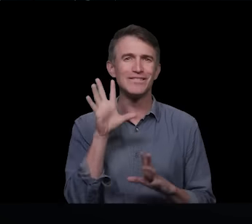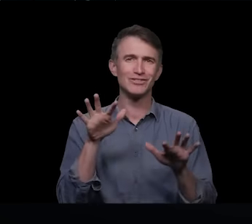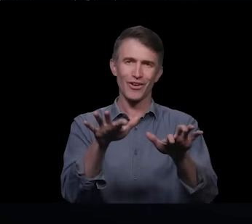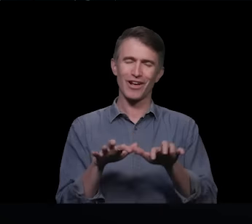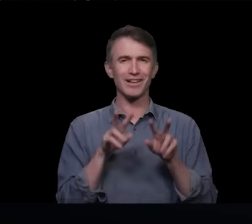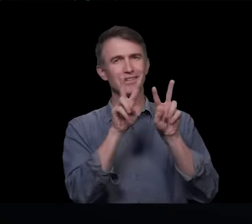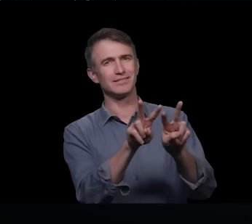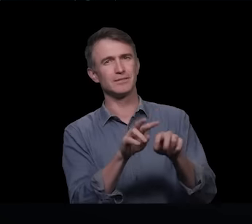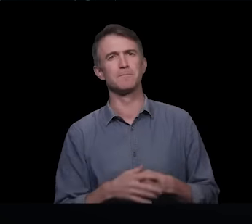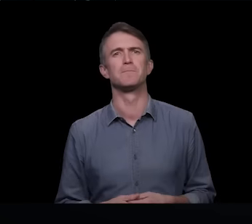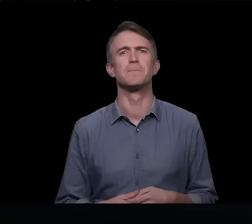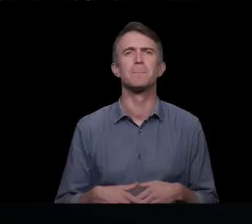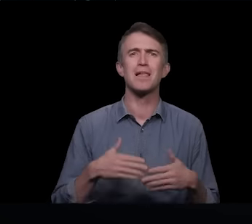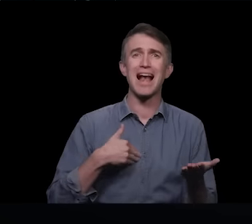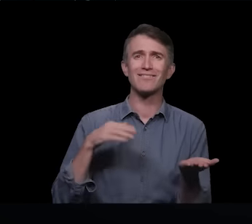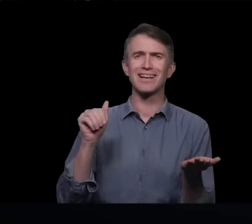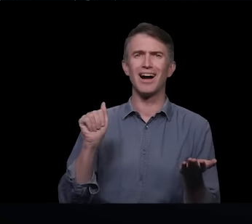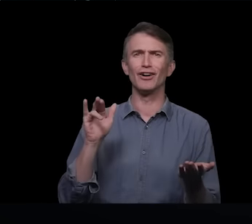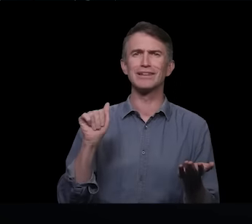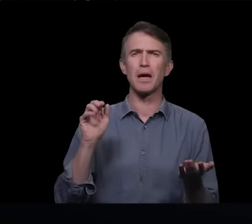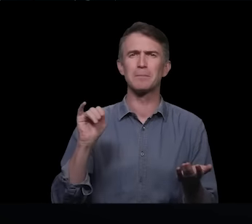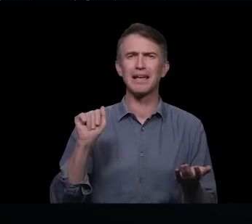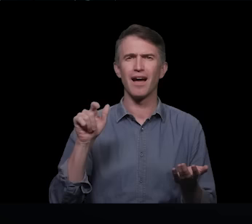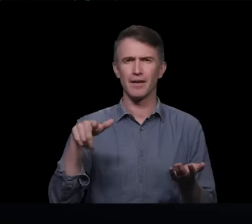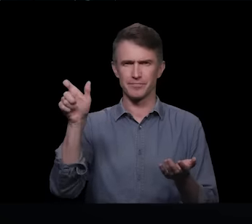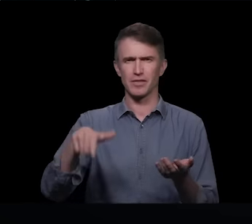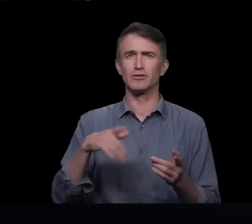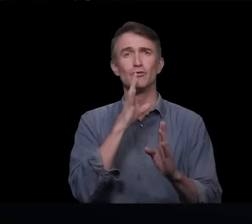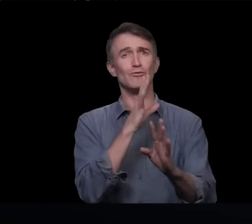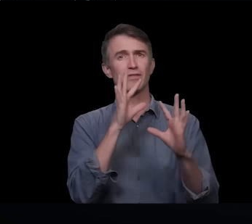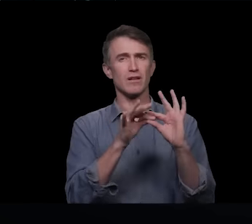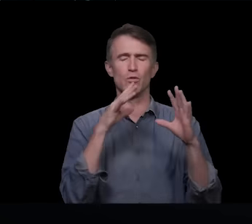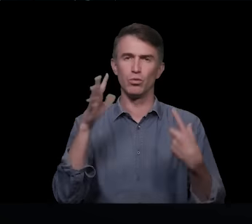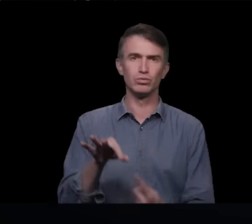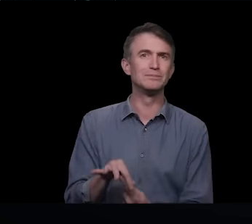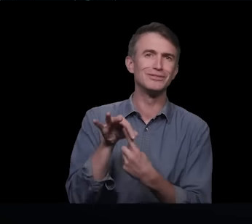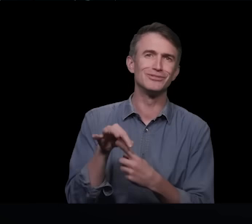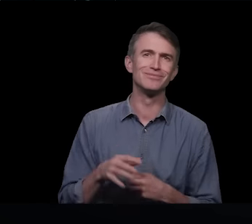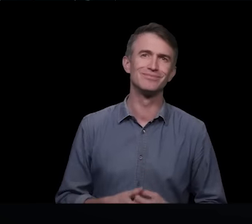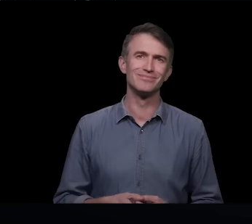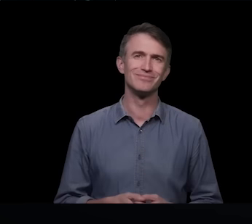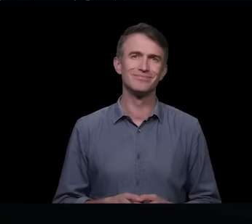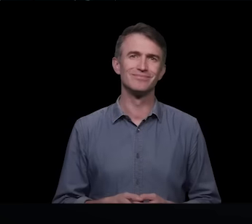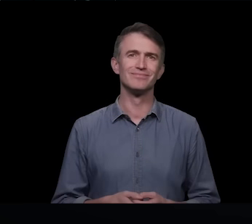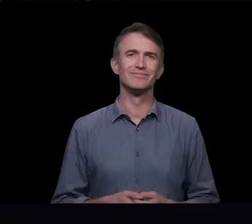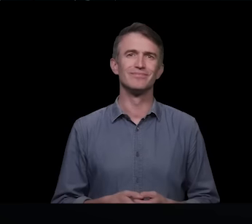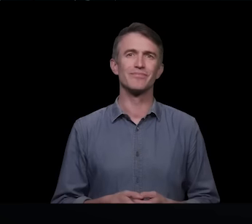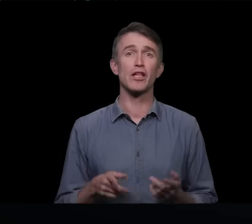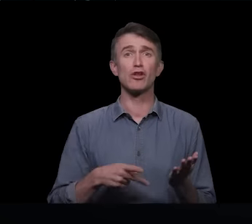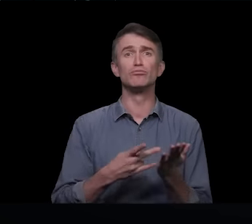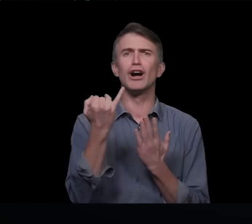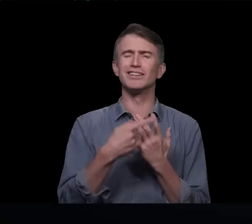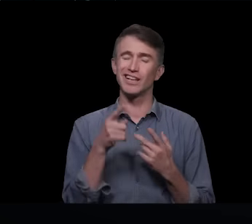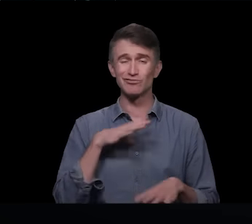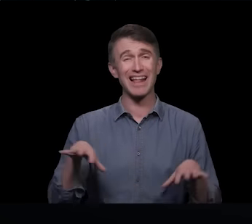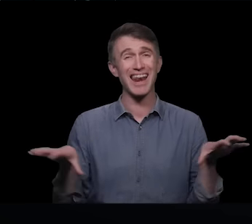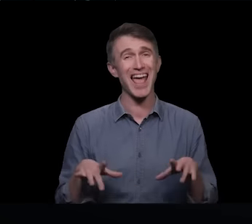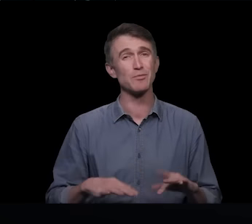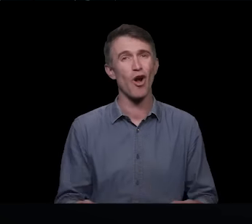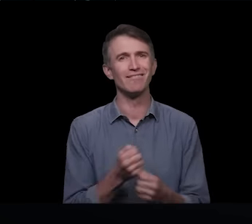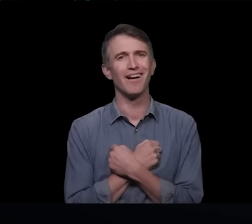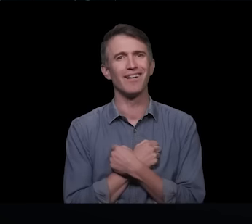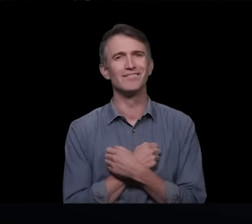members. Having Aria Mia Liberti review and narrate it was truly special. This project was a labor